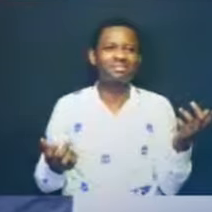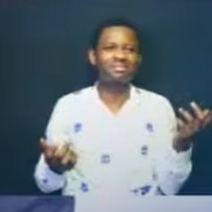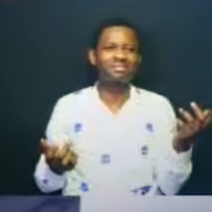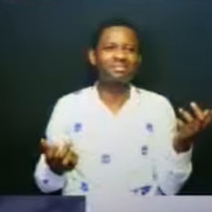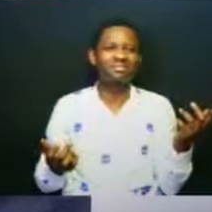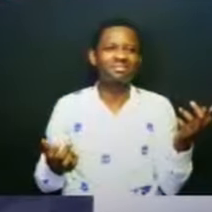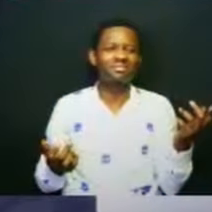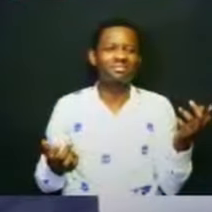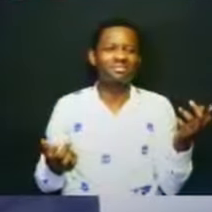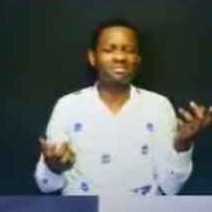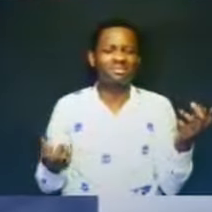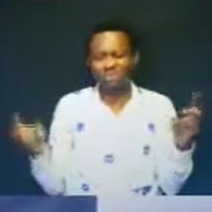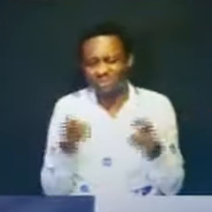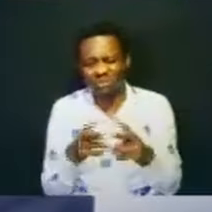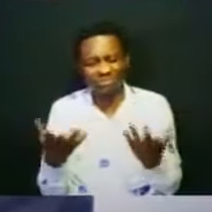And then